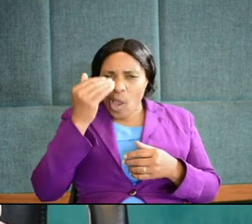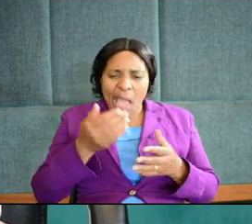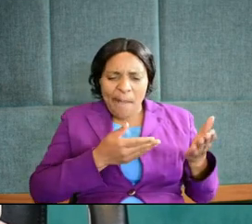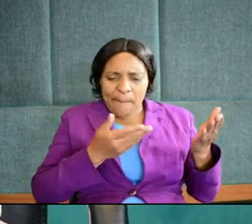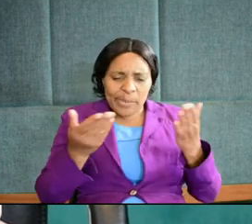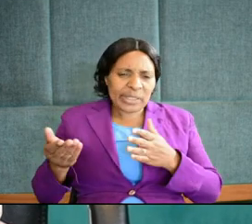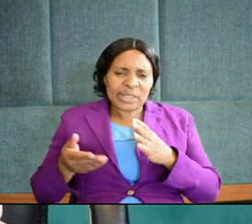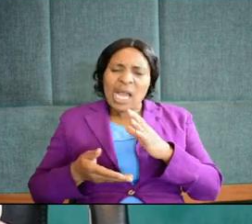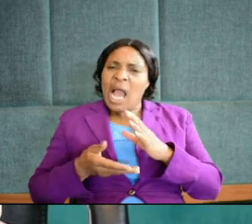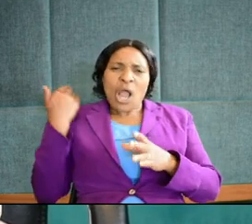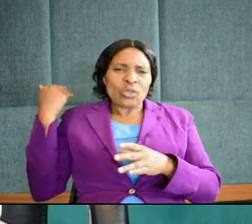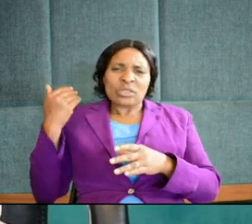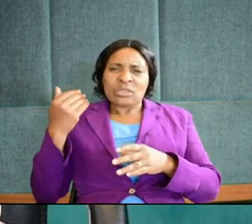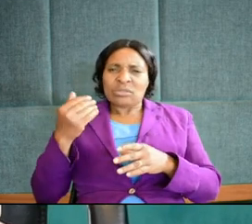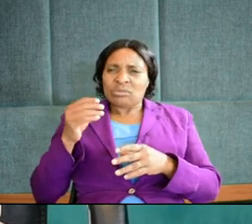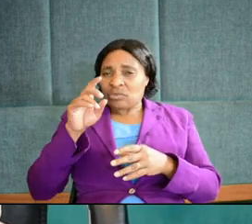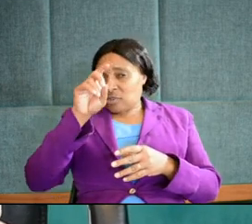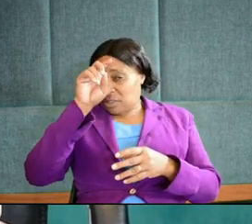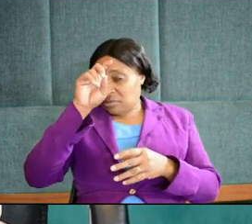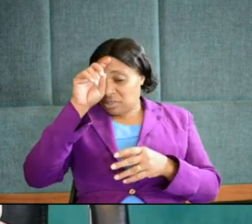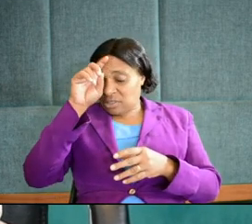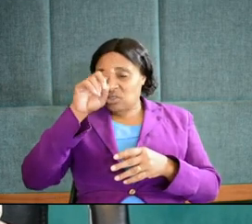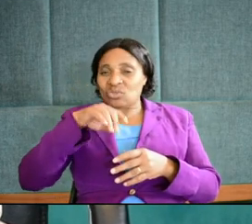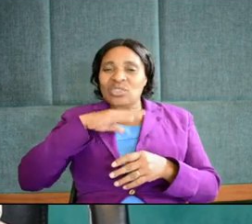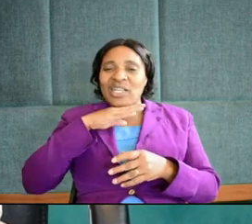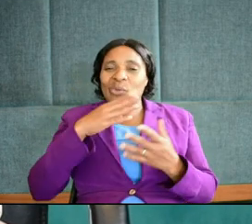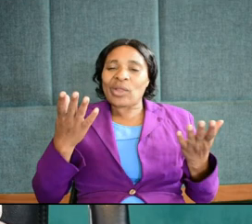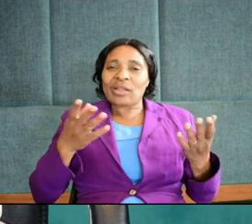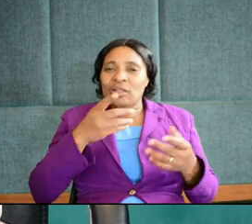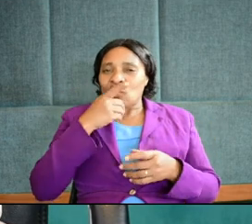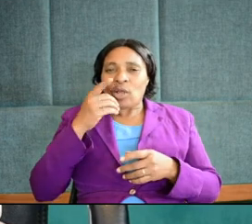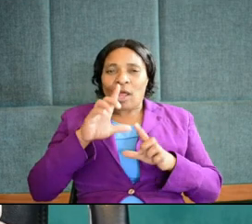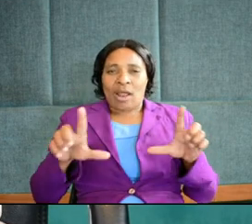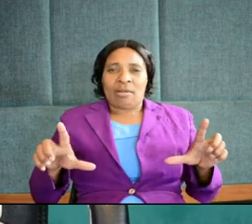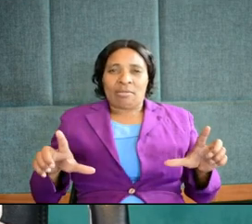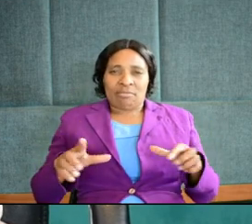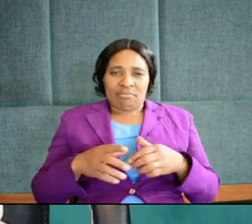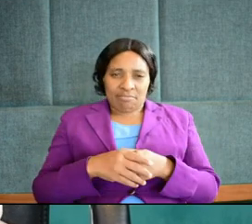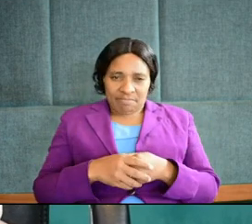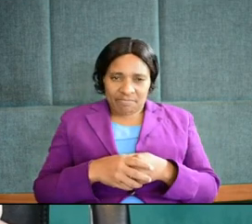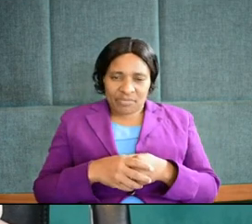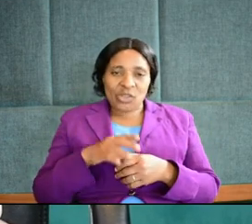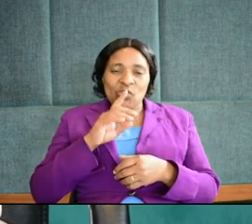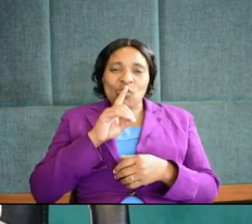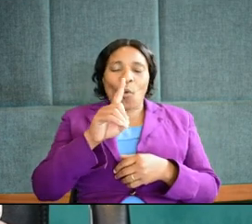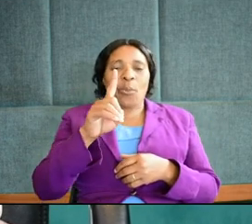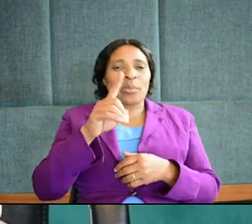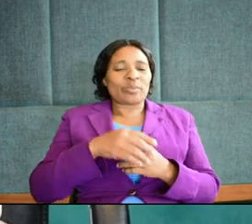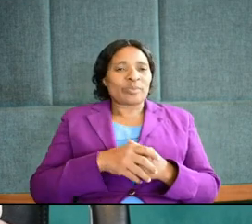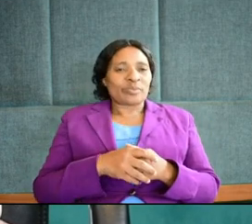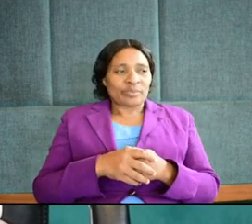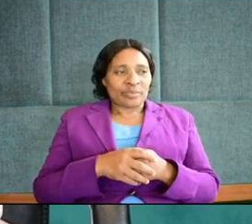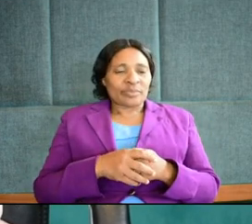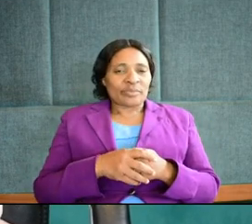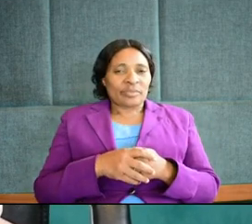bring them out of Egypt to die in the wilderness? So